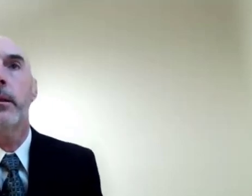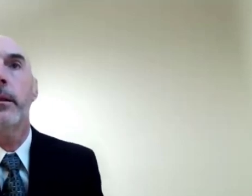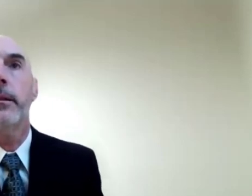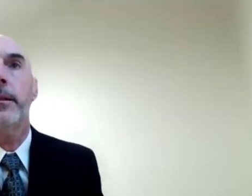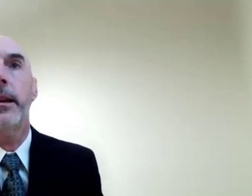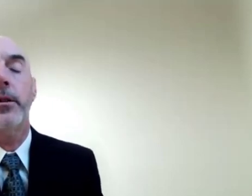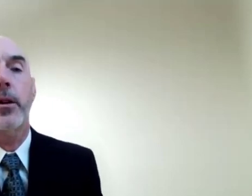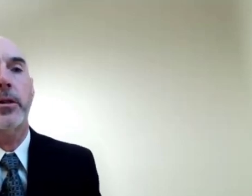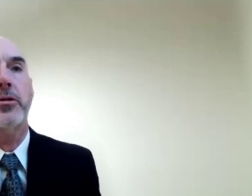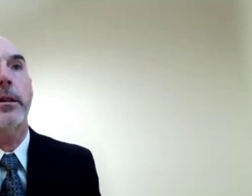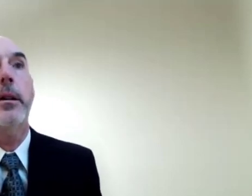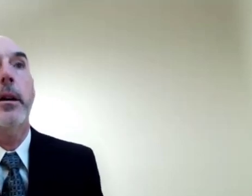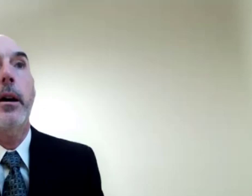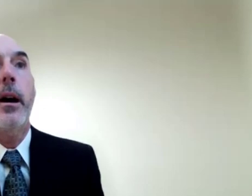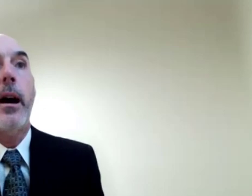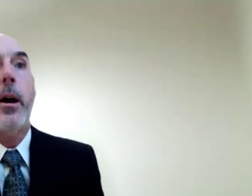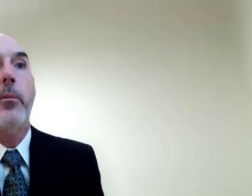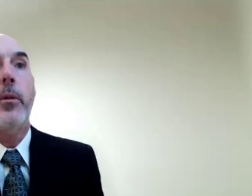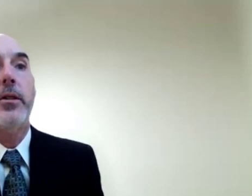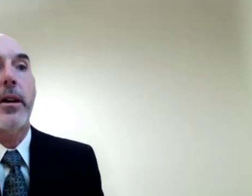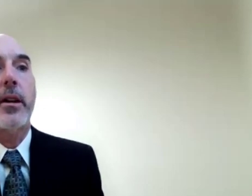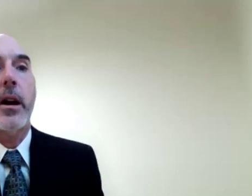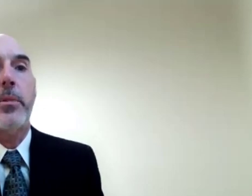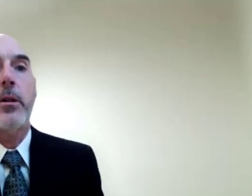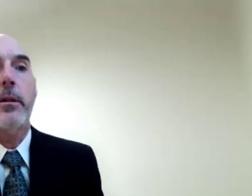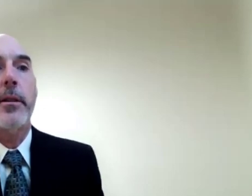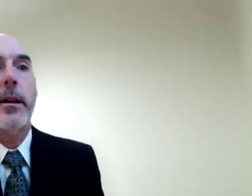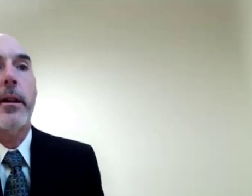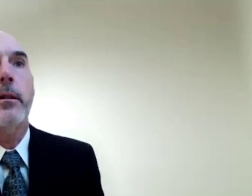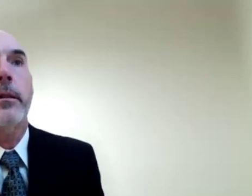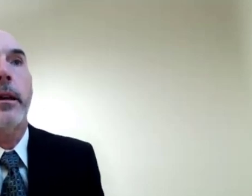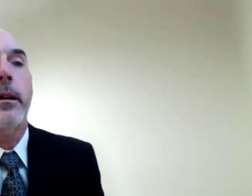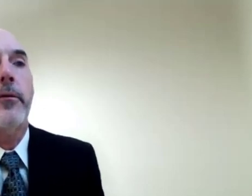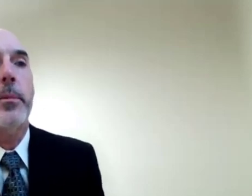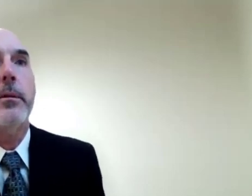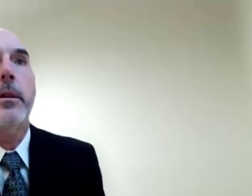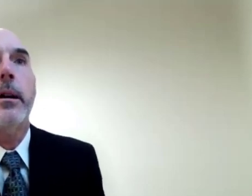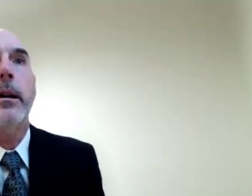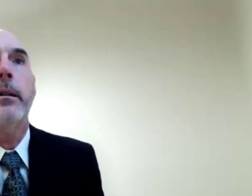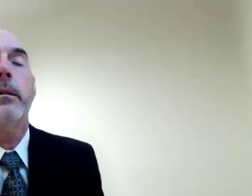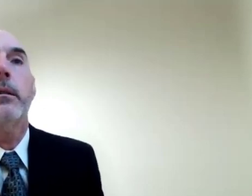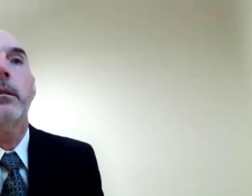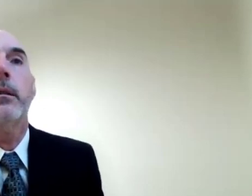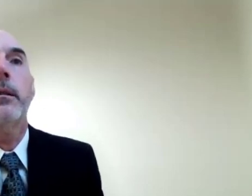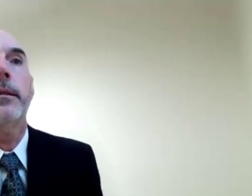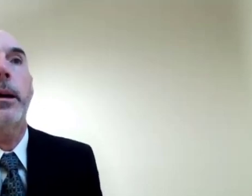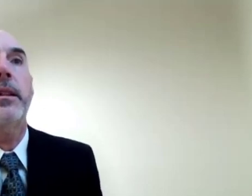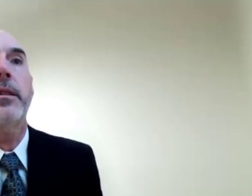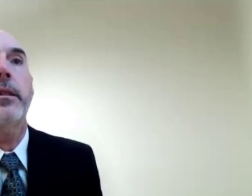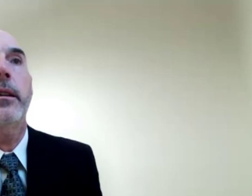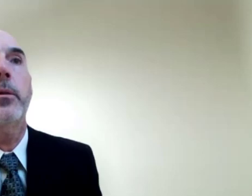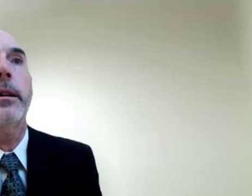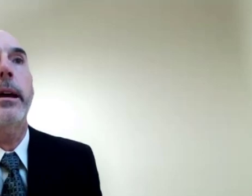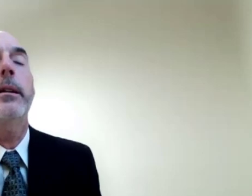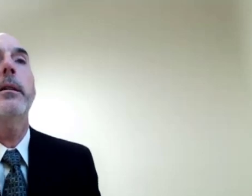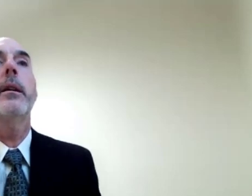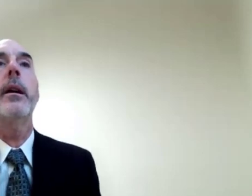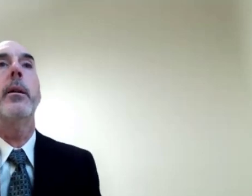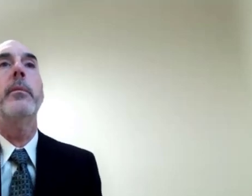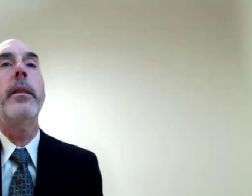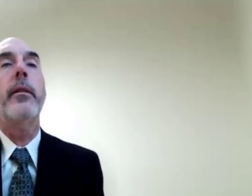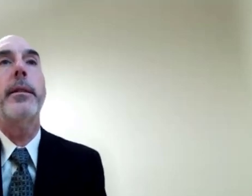to state your question. We do have a couple that have been typed into the